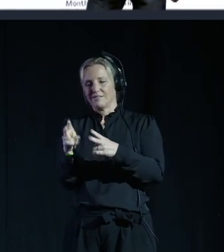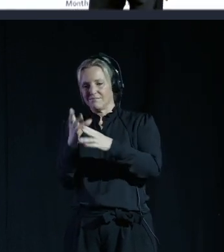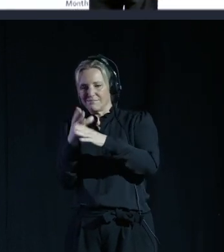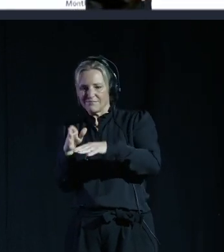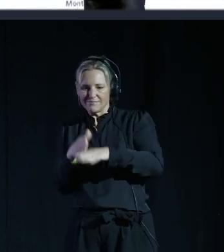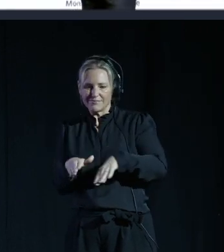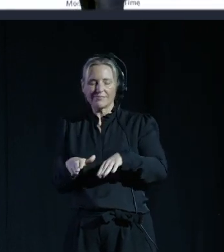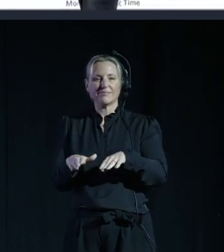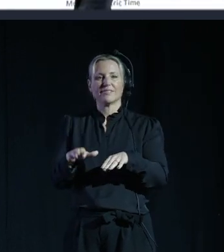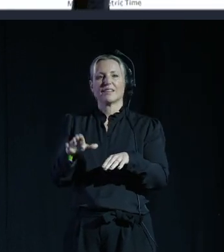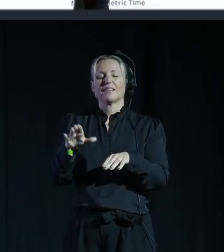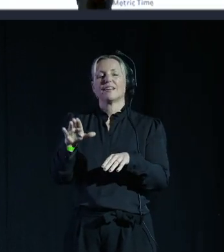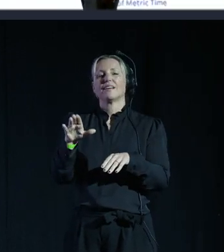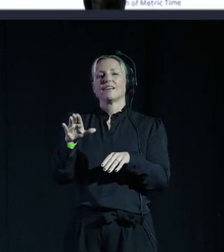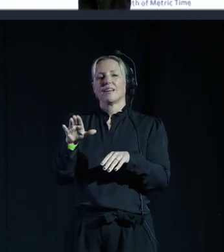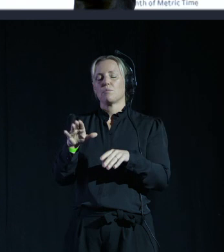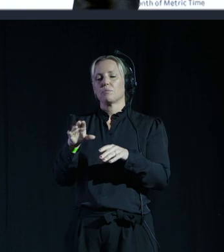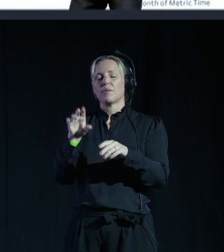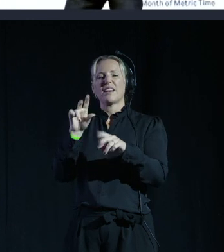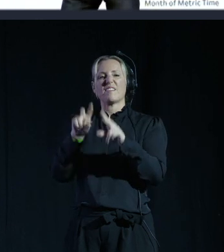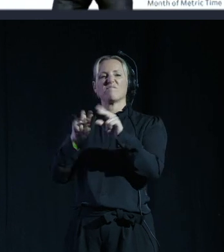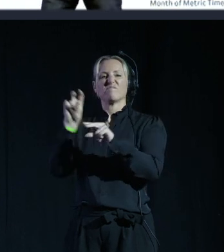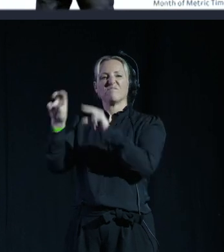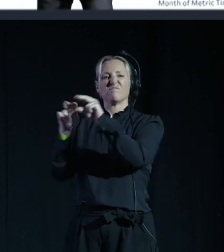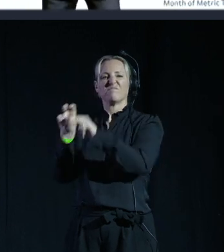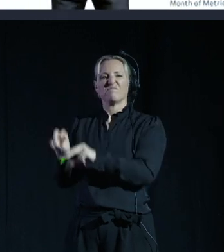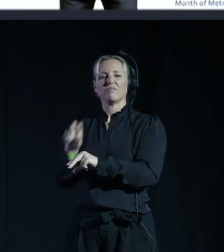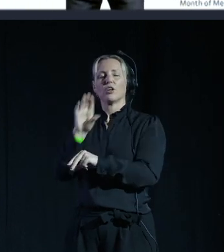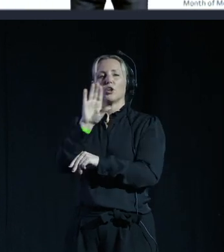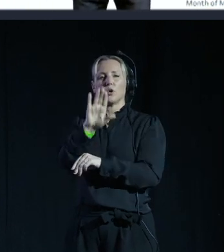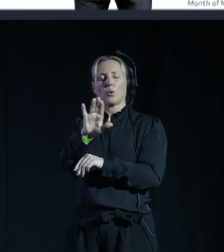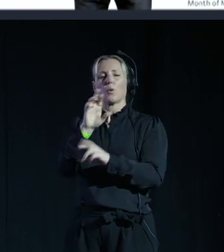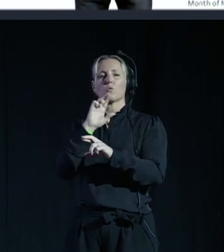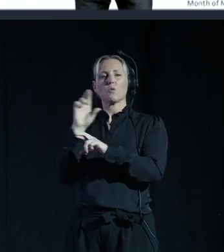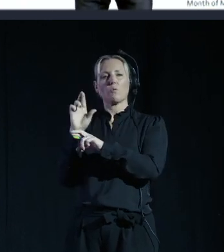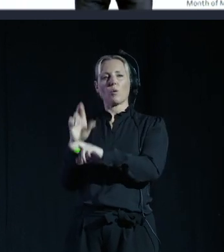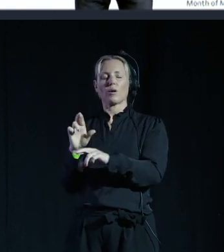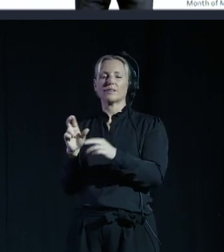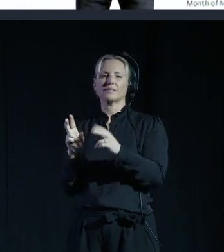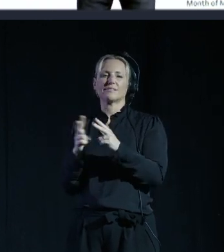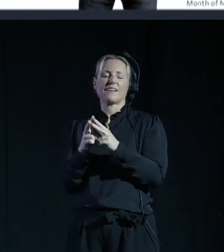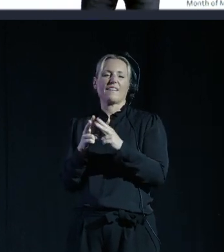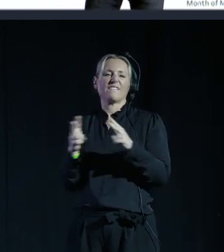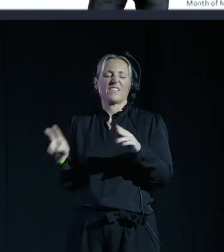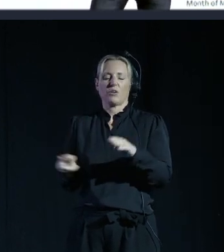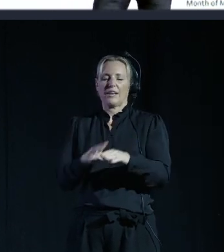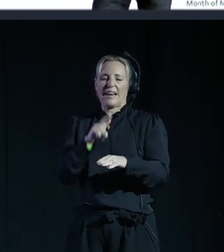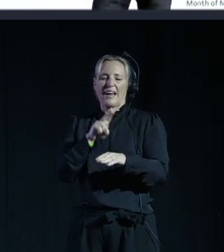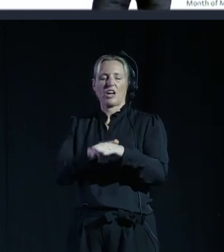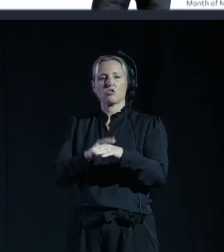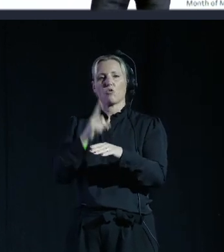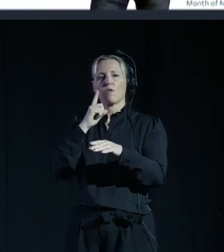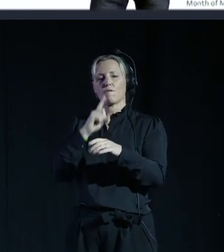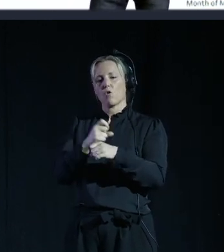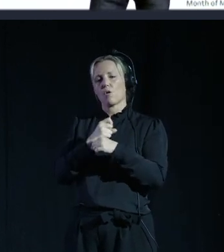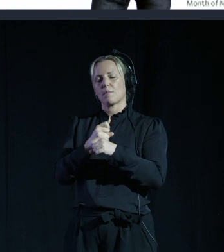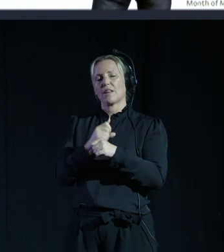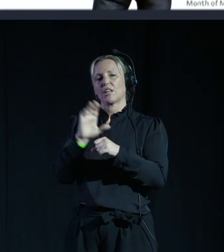it into your reports, and then it's so natural for you to continue doing your charting, building your